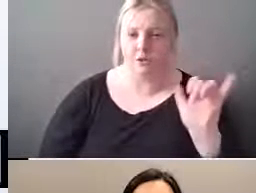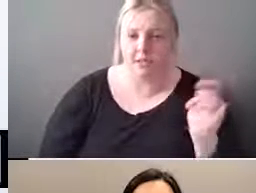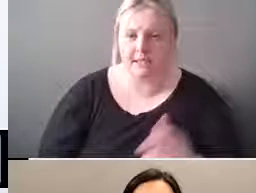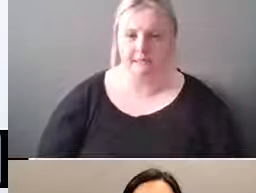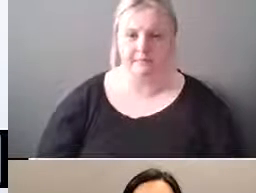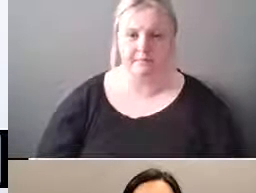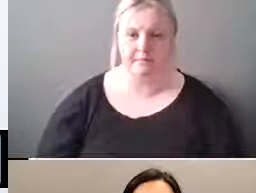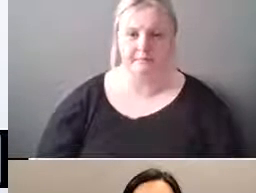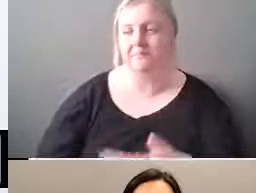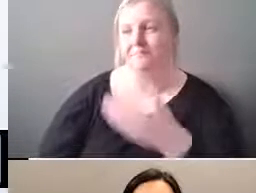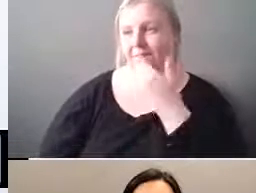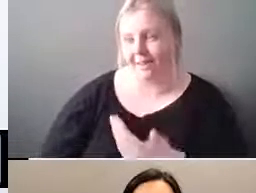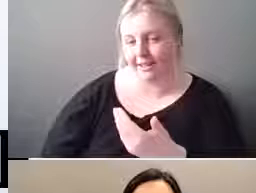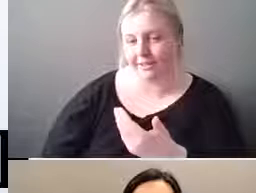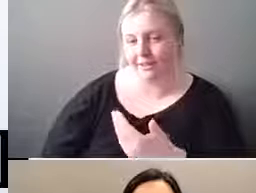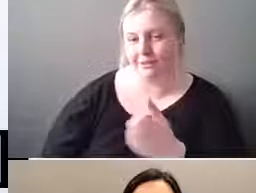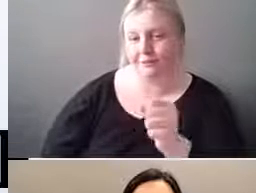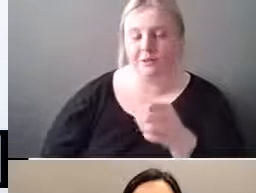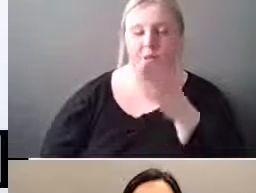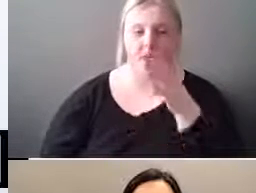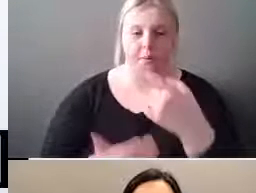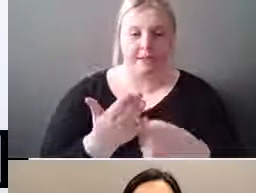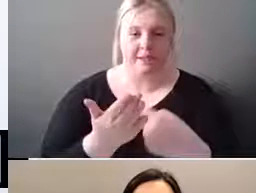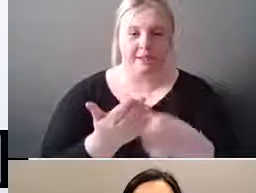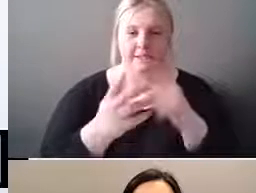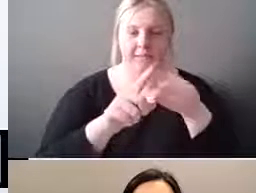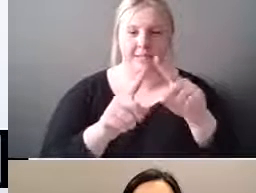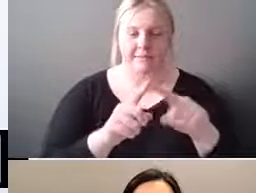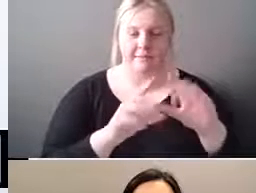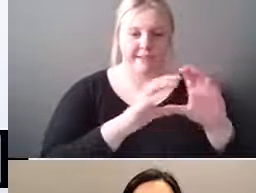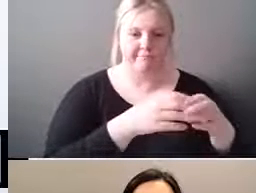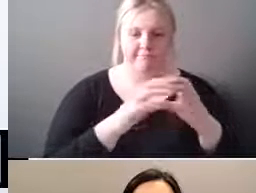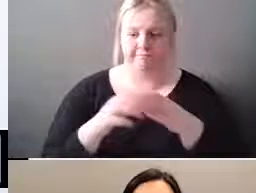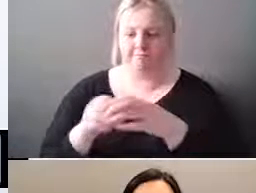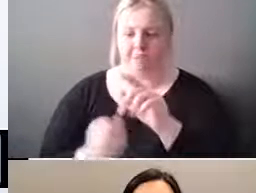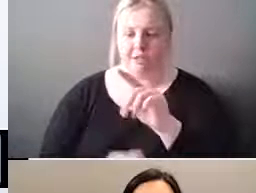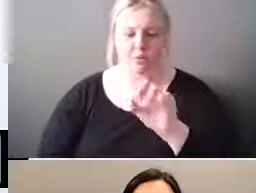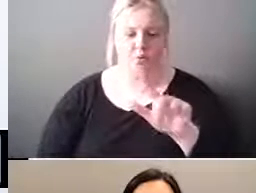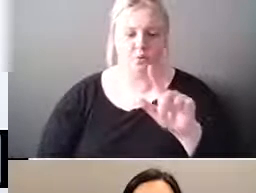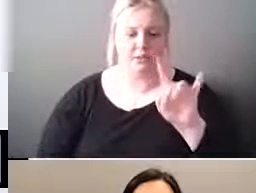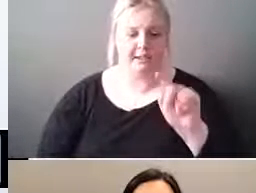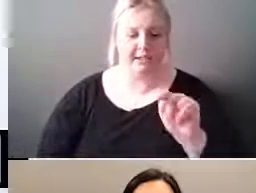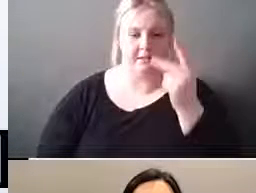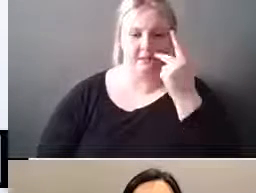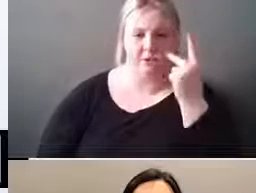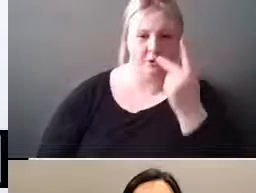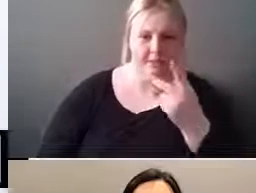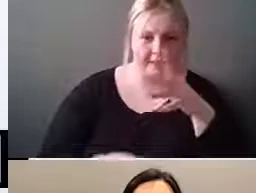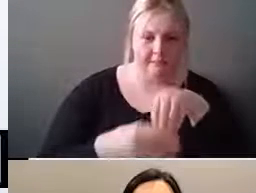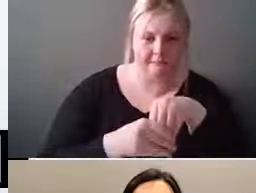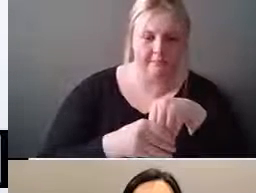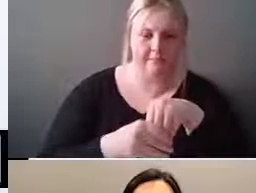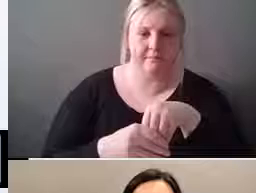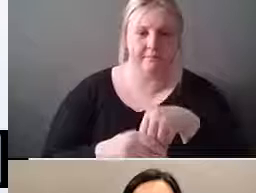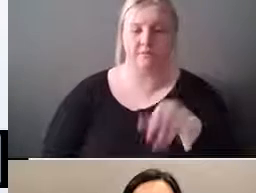Thank you, Kirsten. So I'm going to talk about the different sections of the toolkit and what you will see within it. Just as an